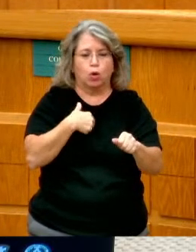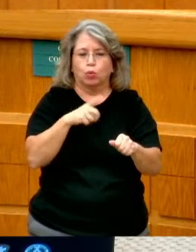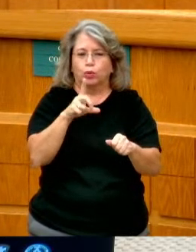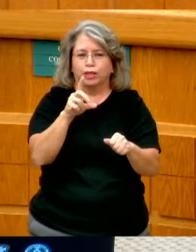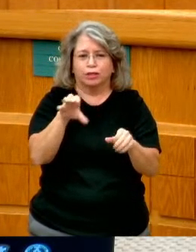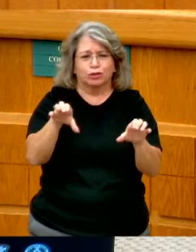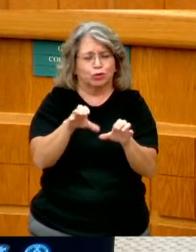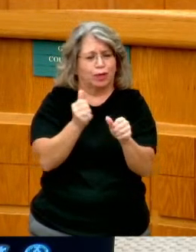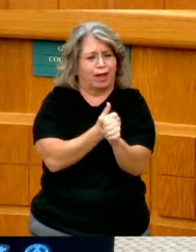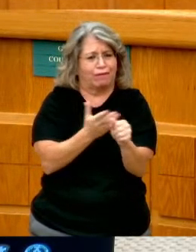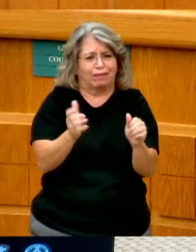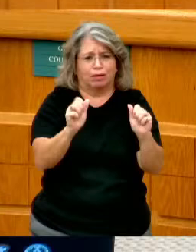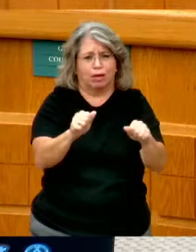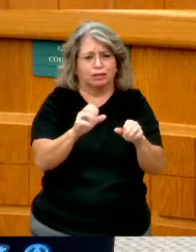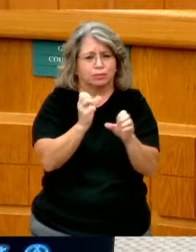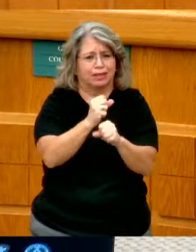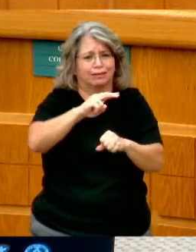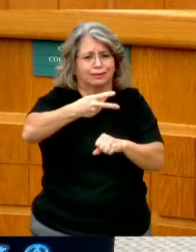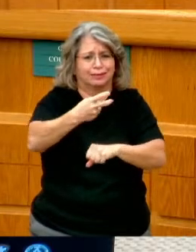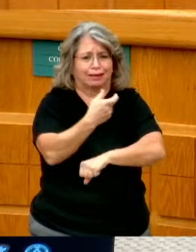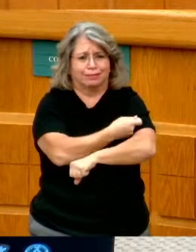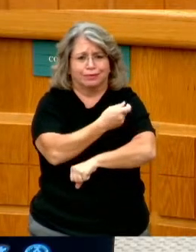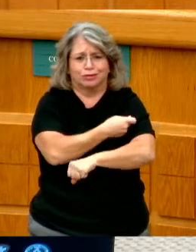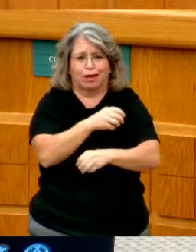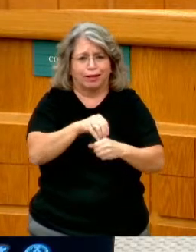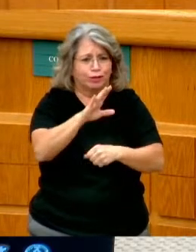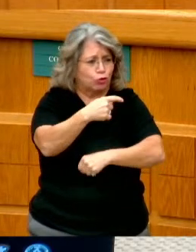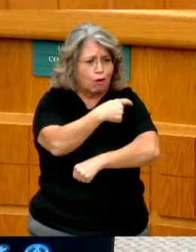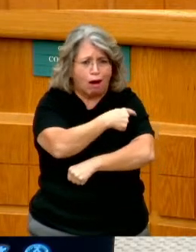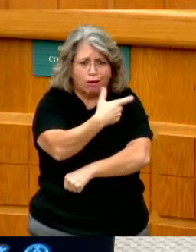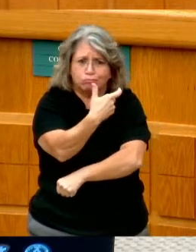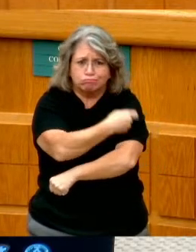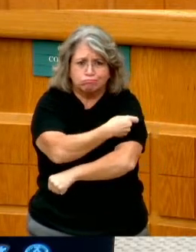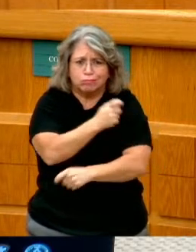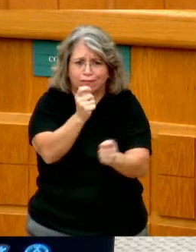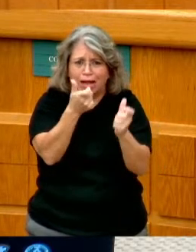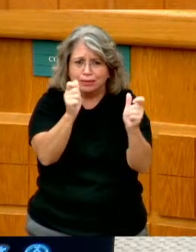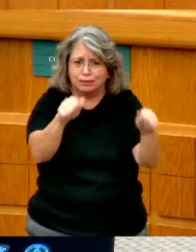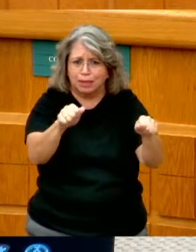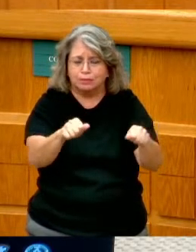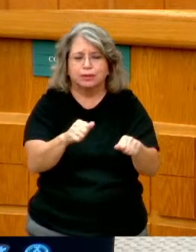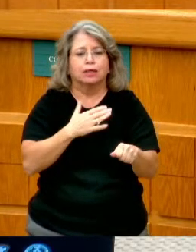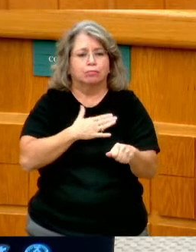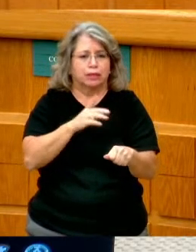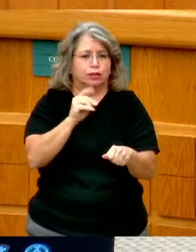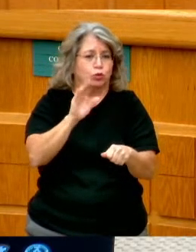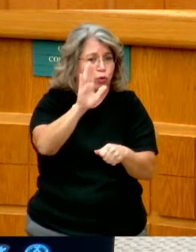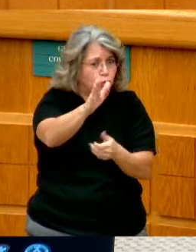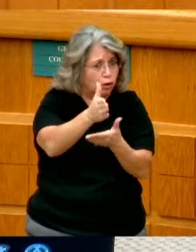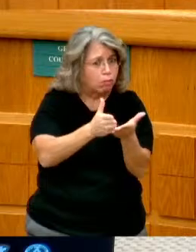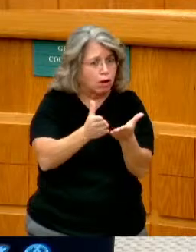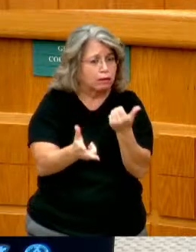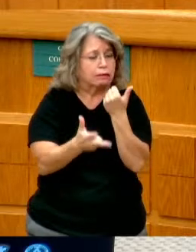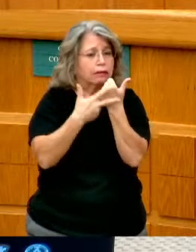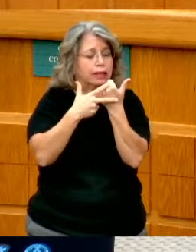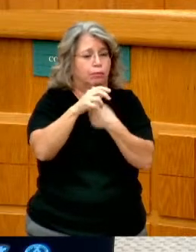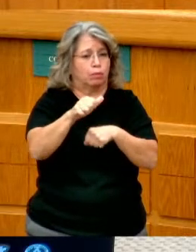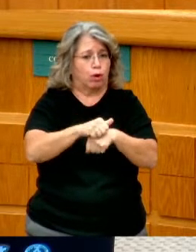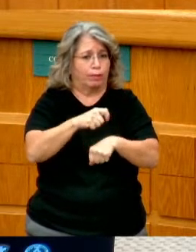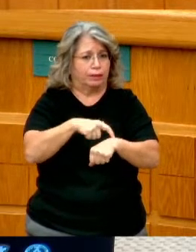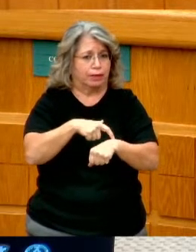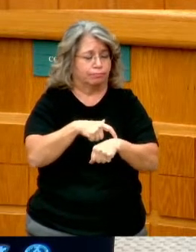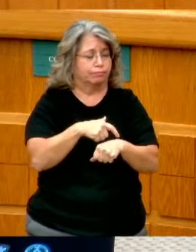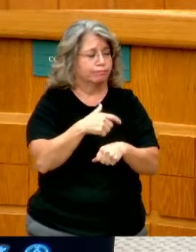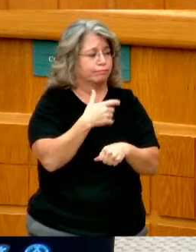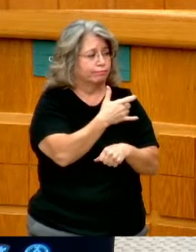second doses in your arms as quickly as possible. Please do your part to keep your appointment time. ¿Puedo cambiar la hora de mi